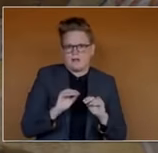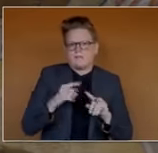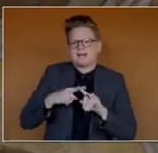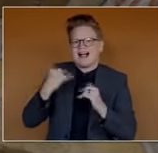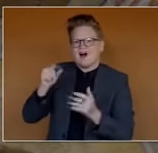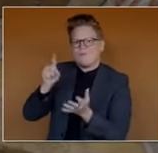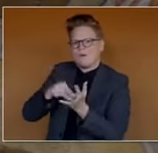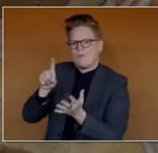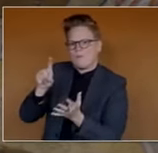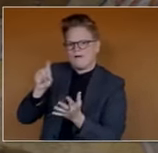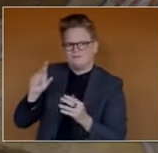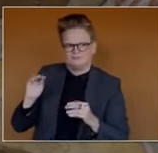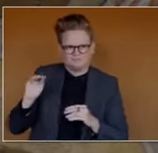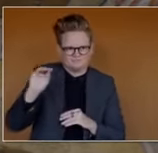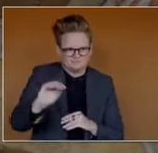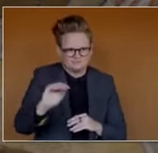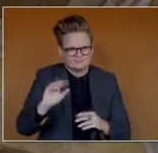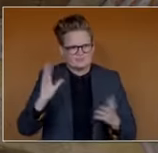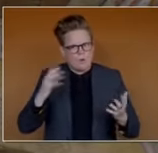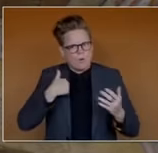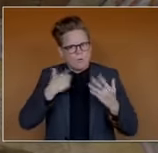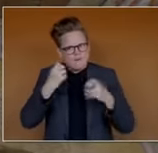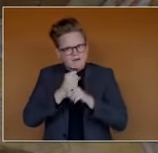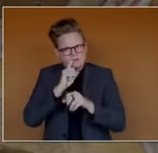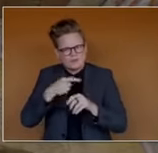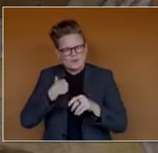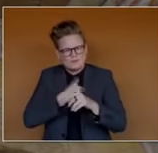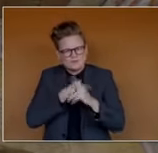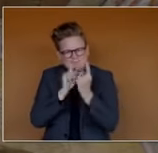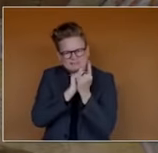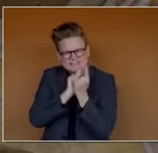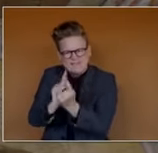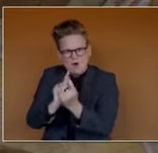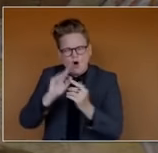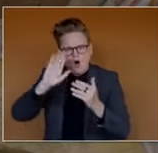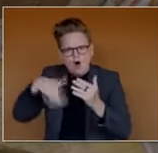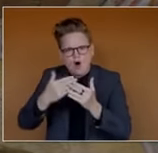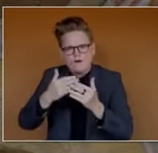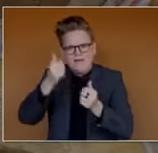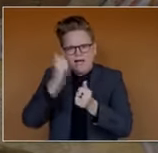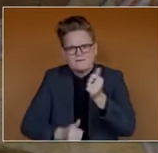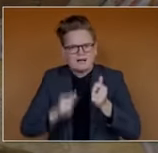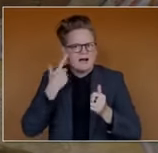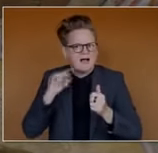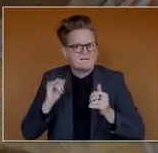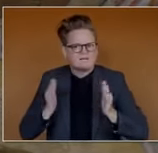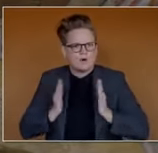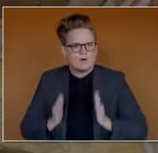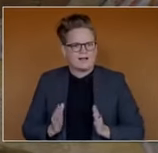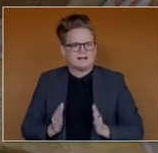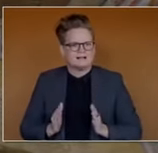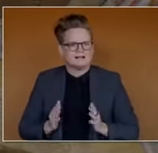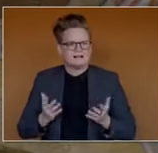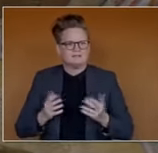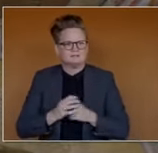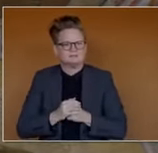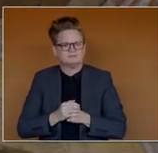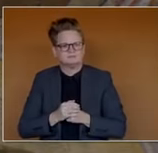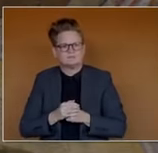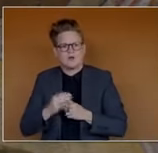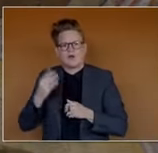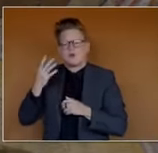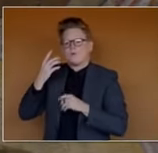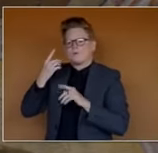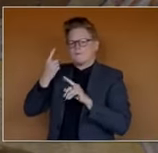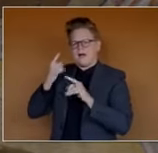because at the end of the day, one thing we know, and it was referenced by the comments were made earlier, is there was one group of residents in this